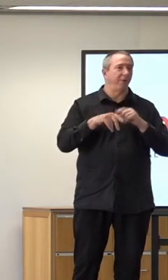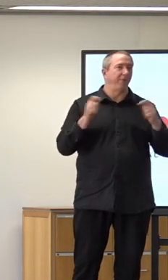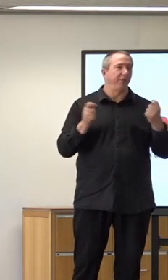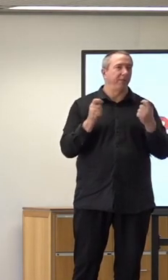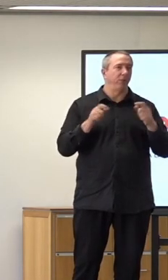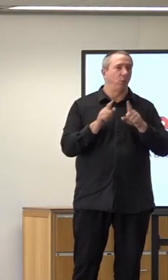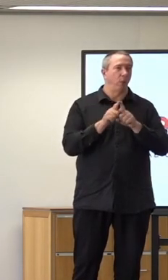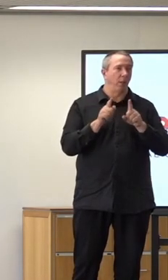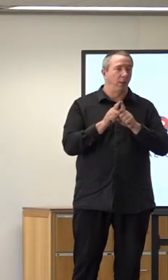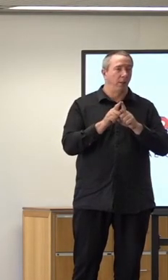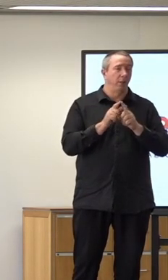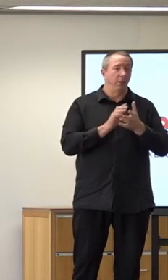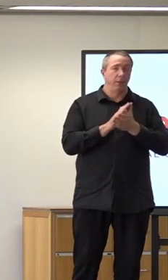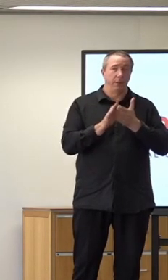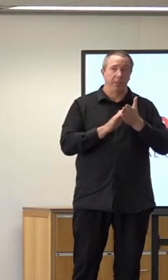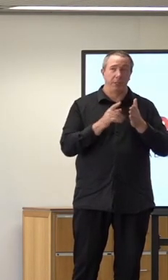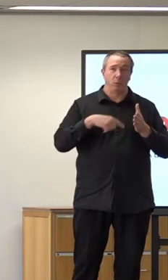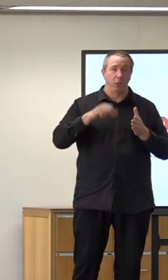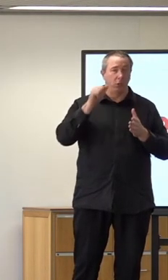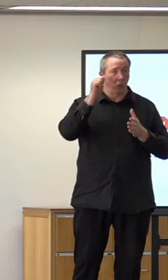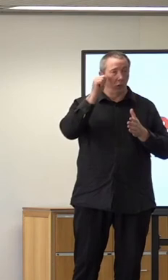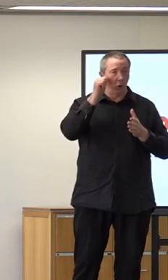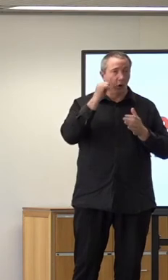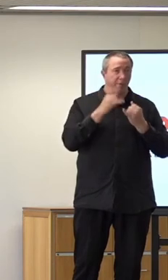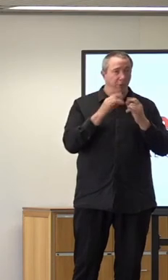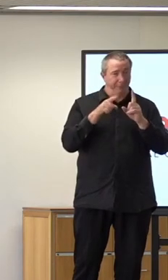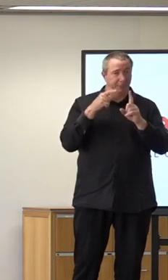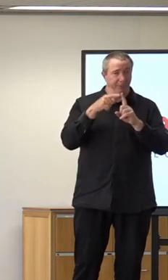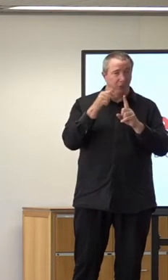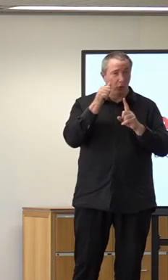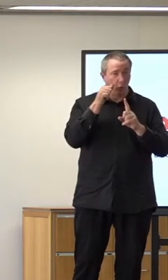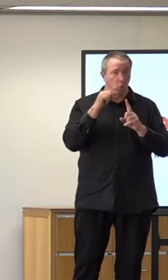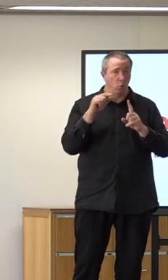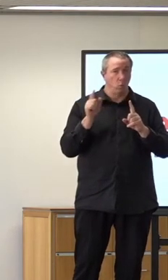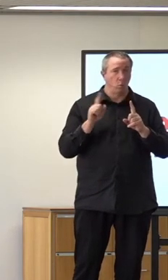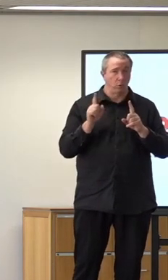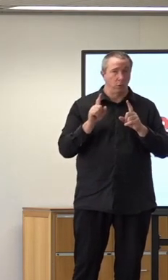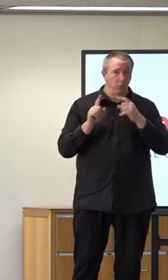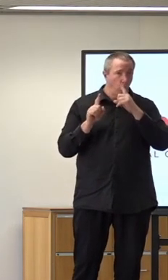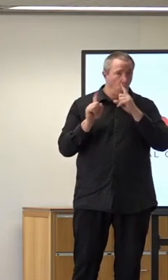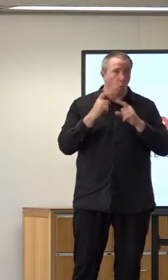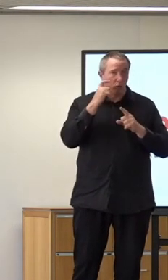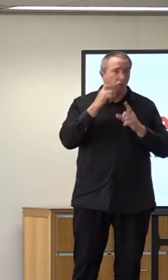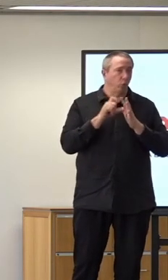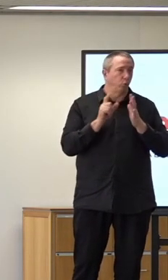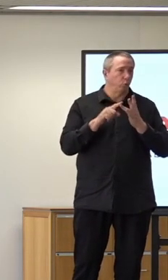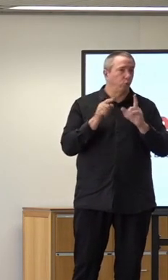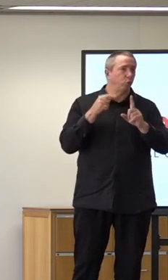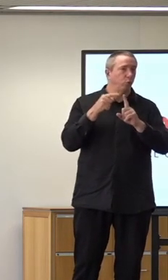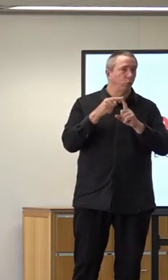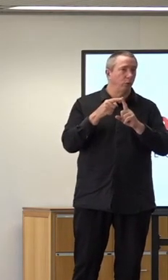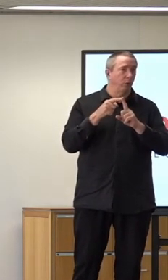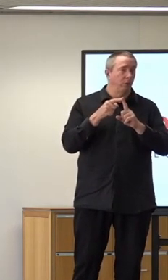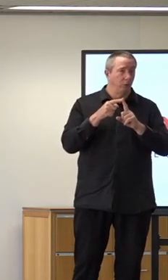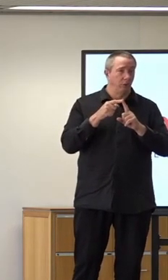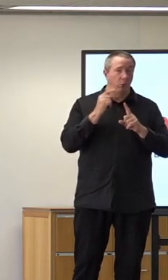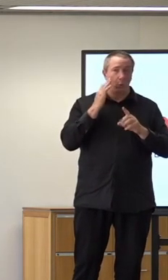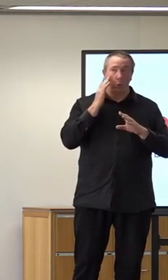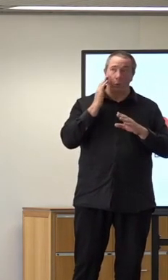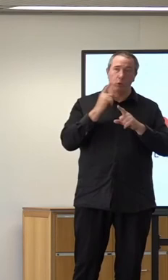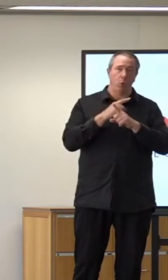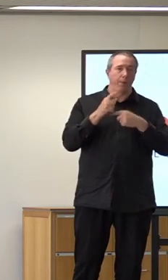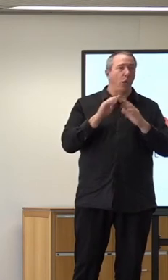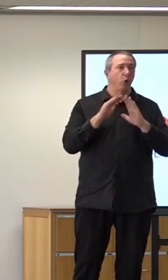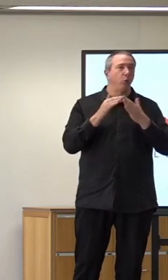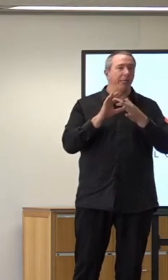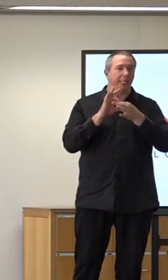we know very specifically what we're trying to do when we start to talk about things like community